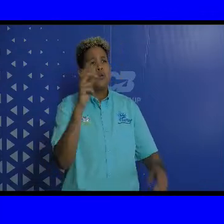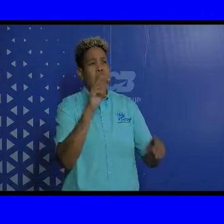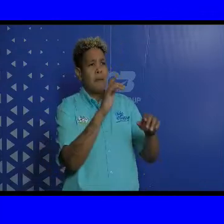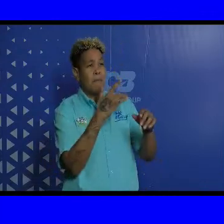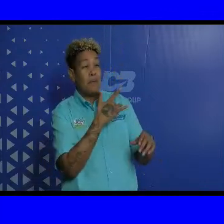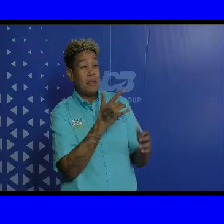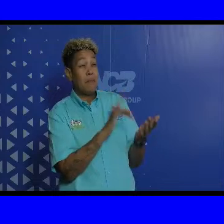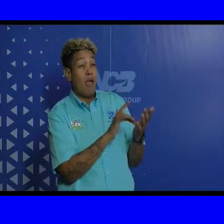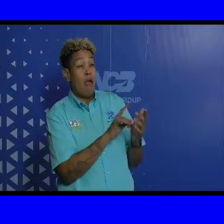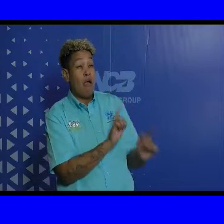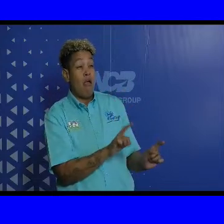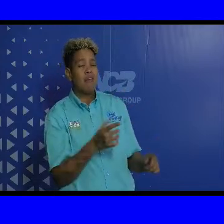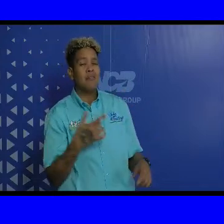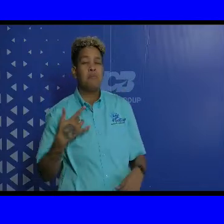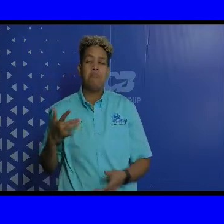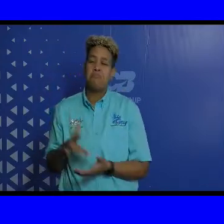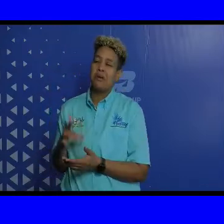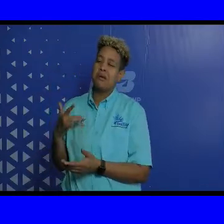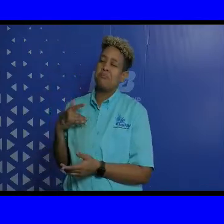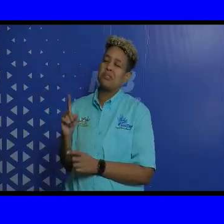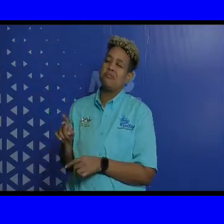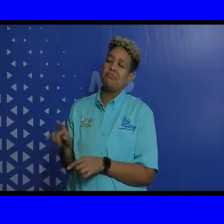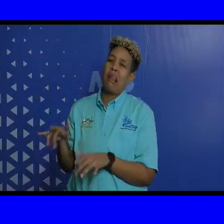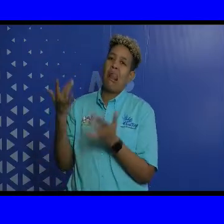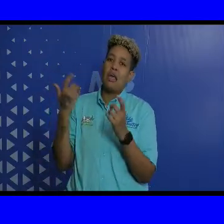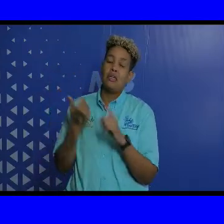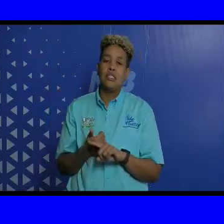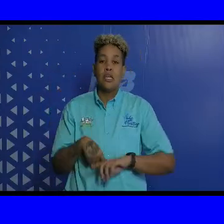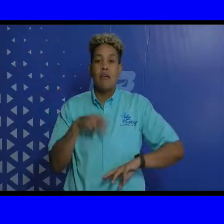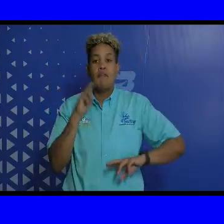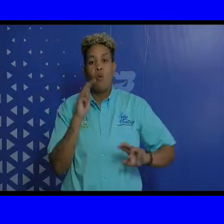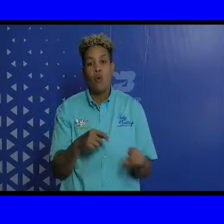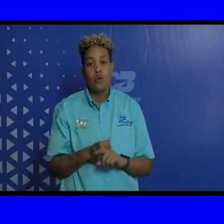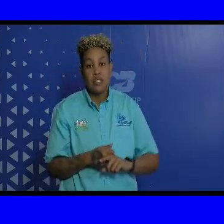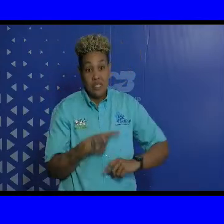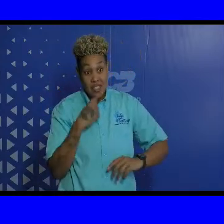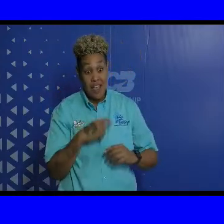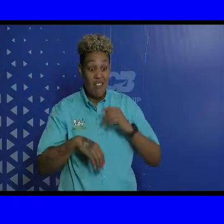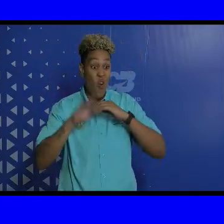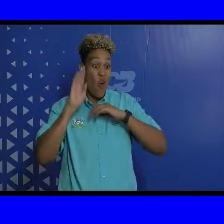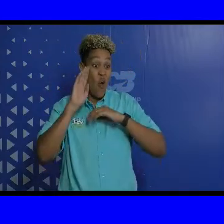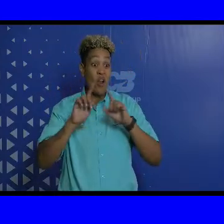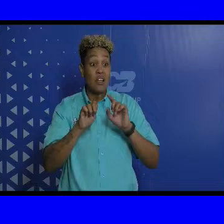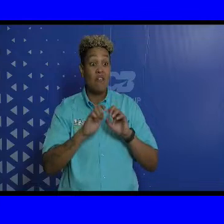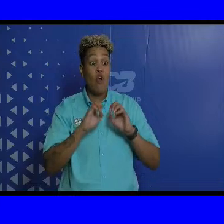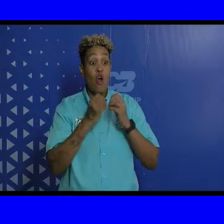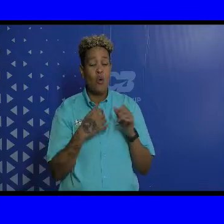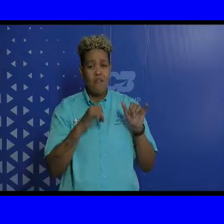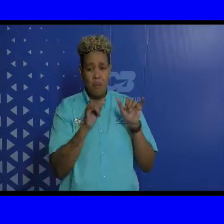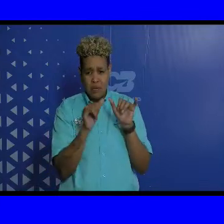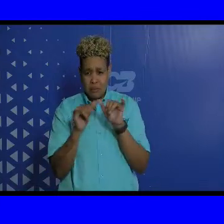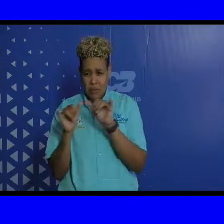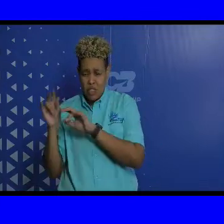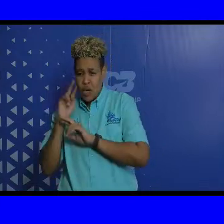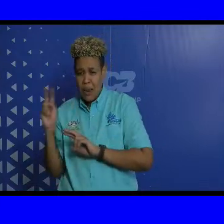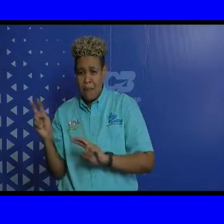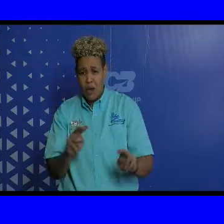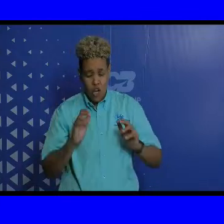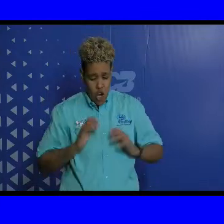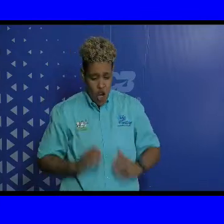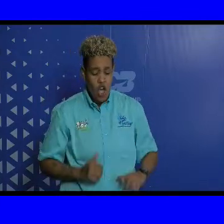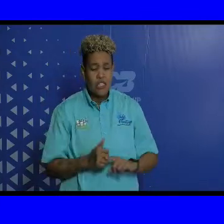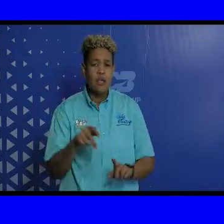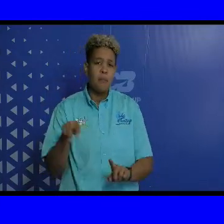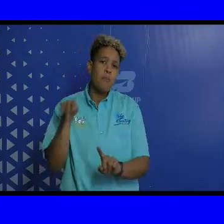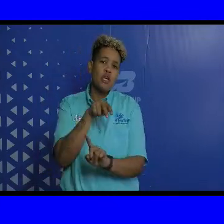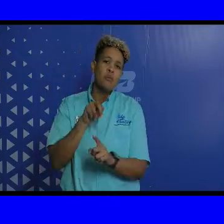non-branches. So we have a lot of granular measurement. We measure our net promoter score across the board in all of the organizations to monitor the customer